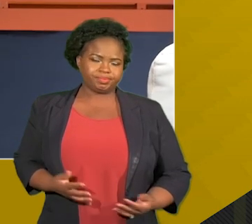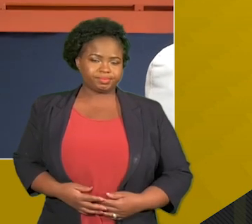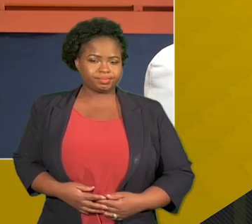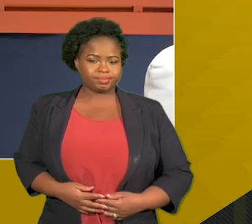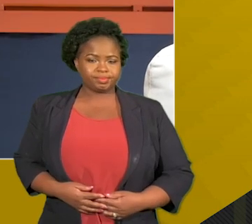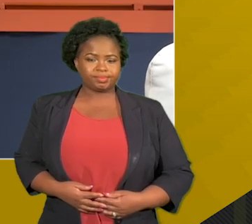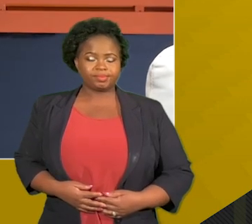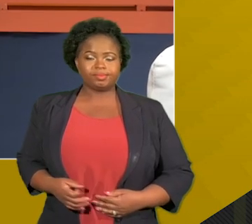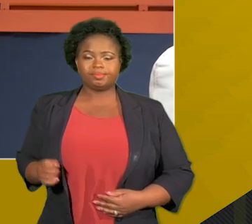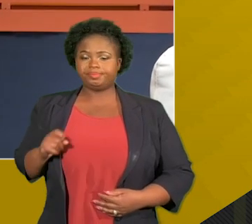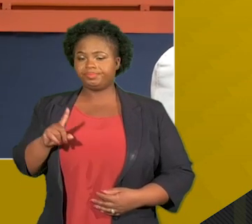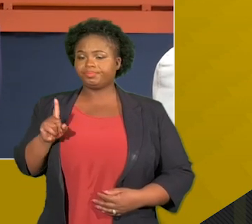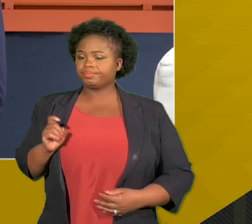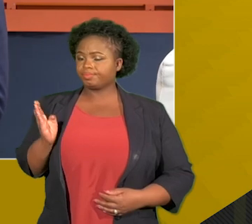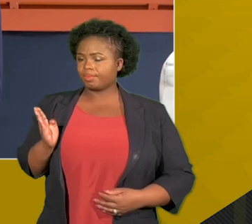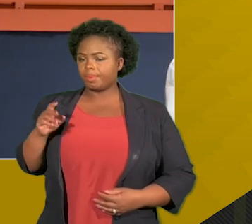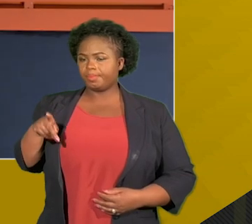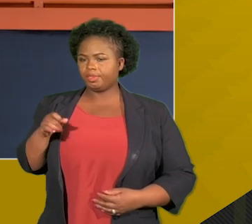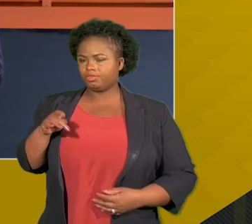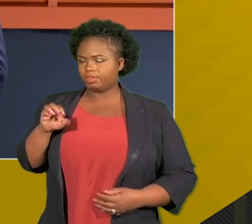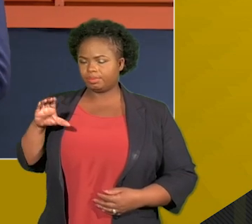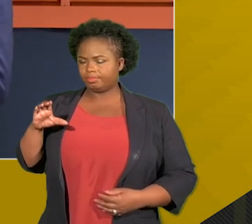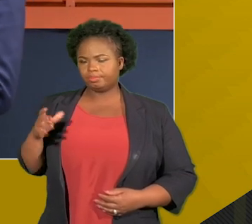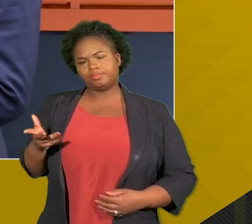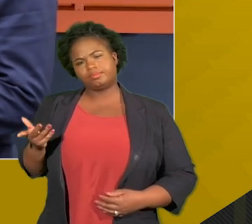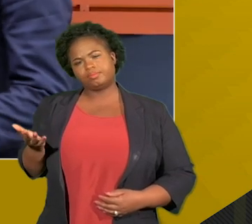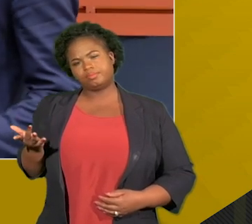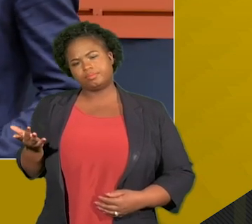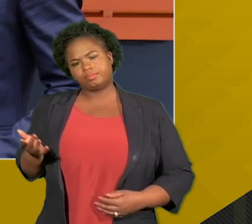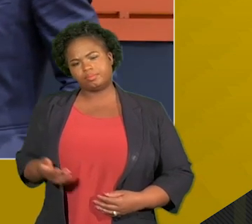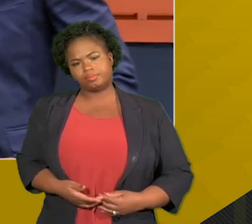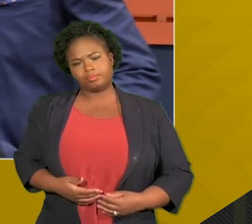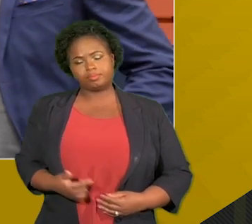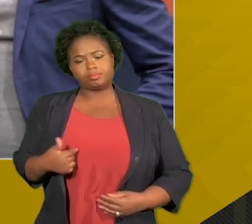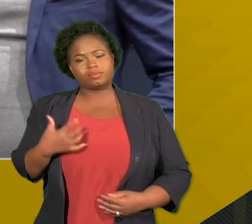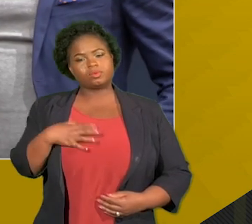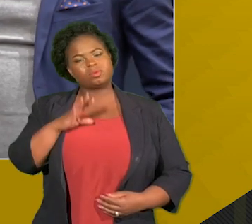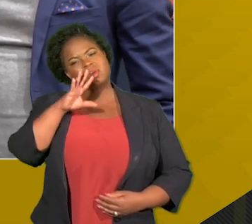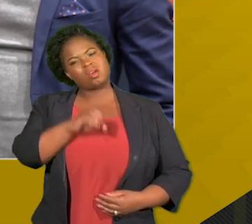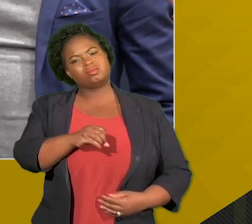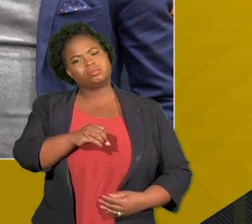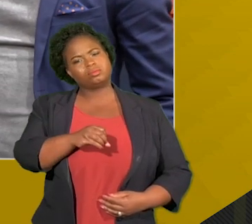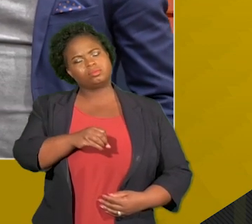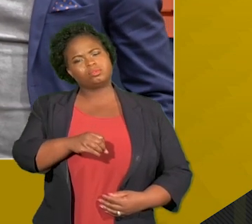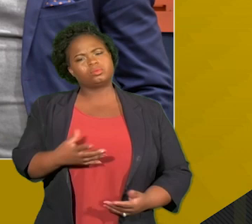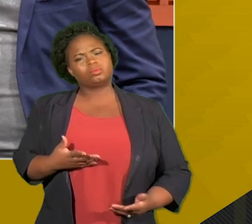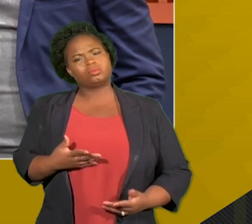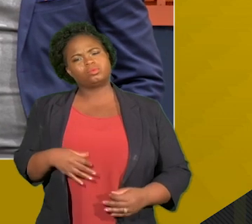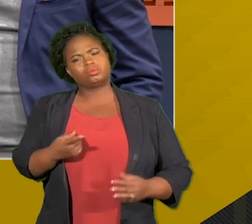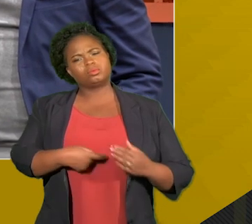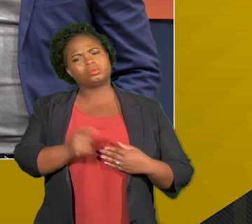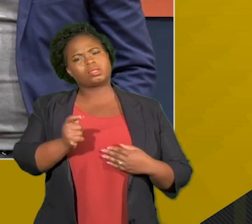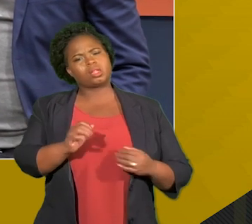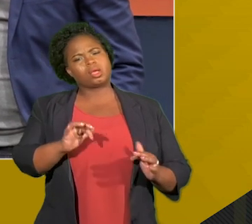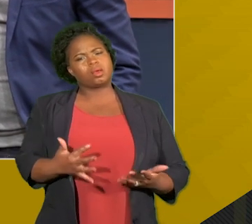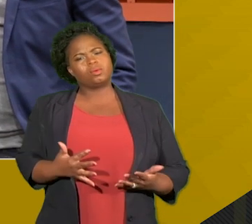there's a question coming in from Patrick. Patrick, what is your question, Bob? Ngifuna ukubuza ukuthi how do you sell yourself and how do you grow